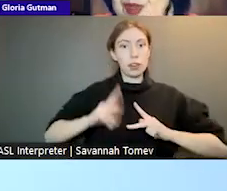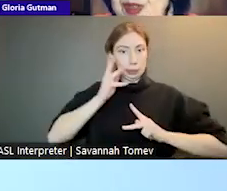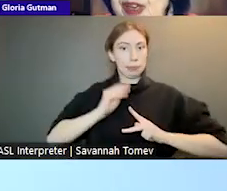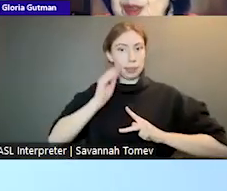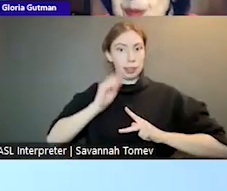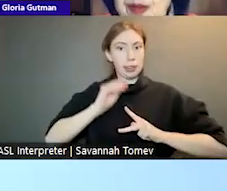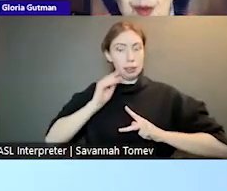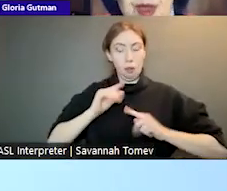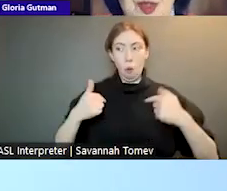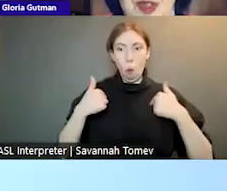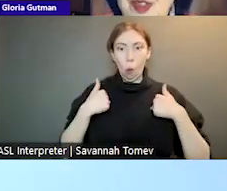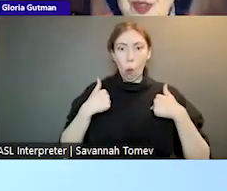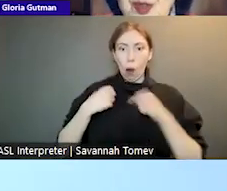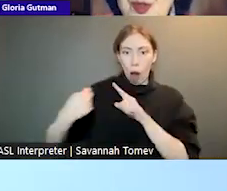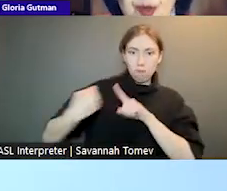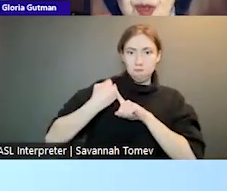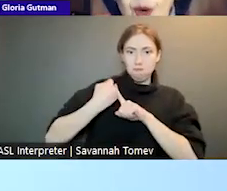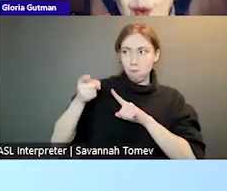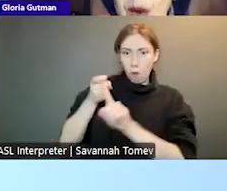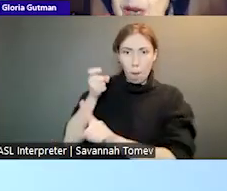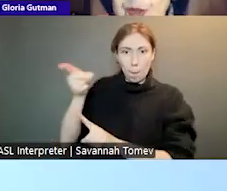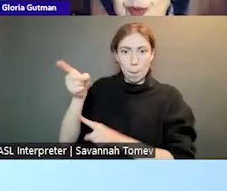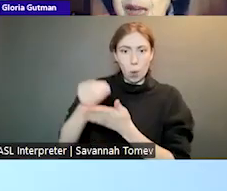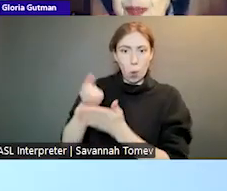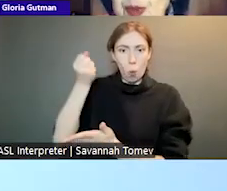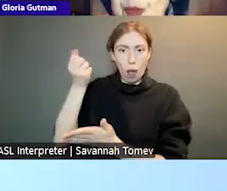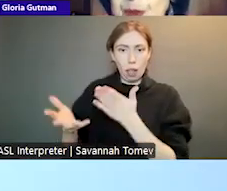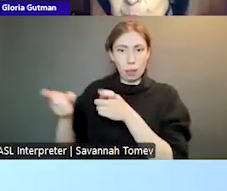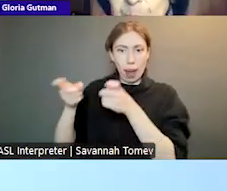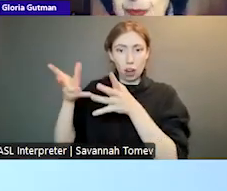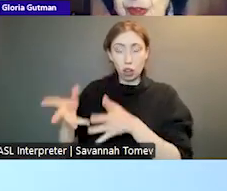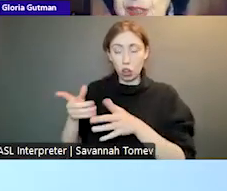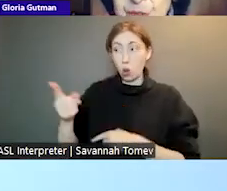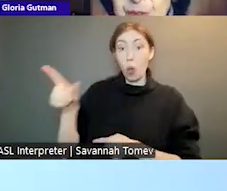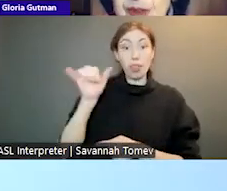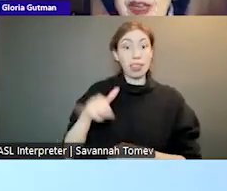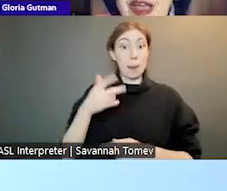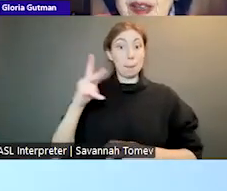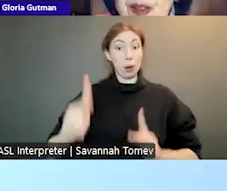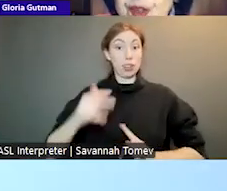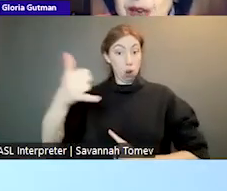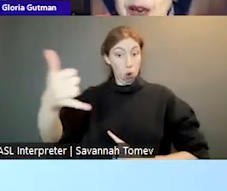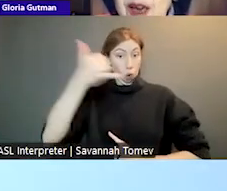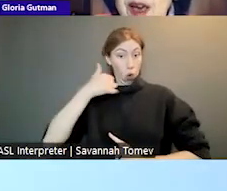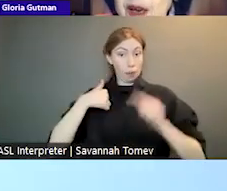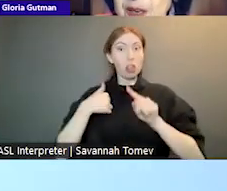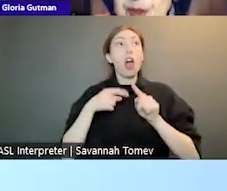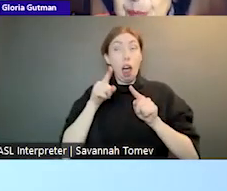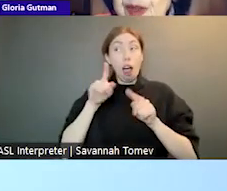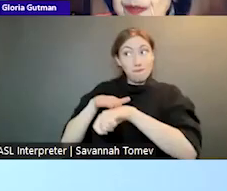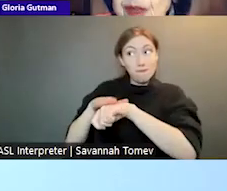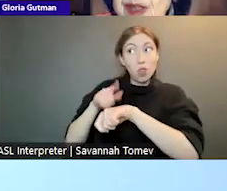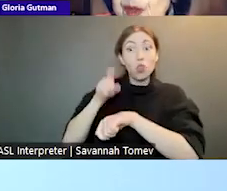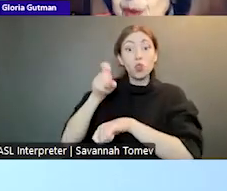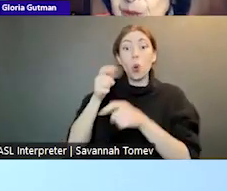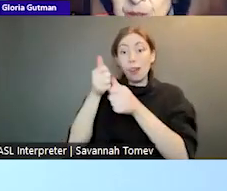the person that asked me the question is, I said, you should go to that person's supervisor and say,